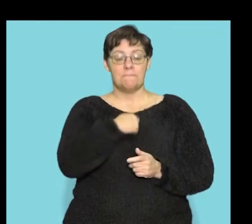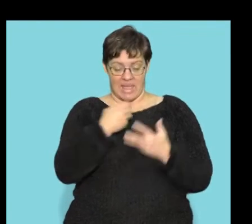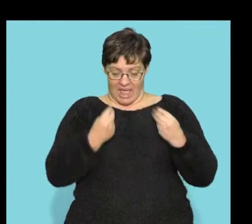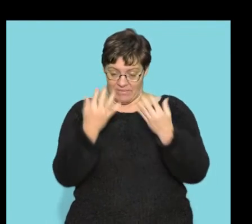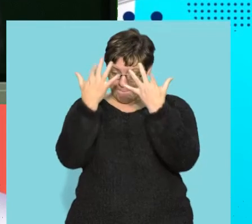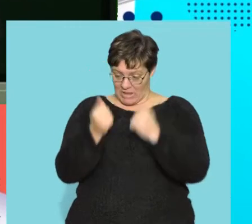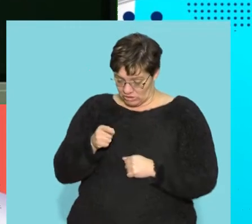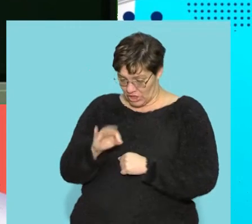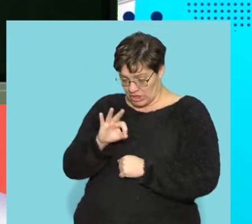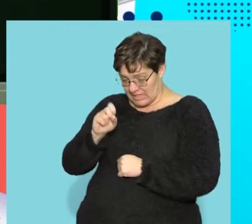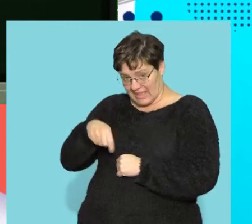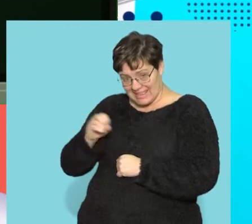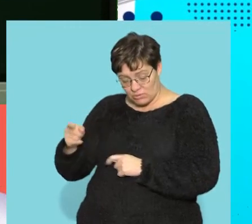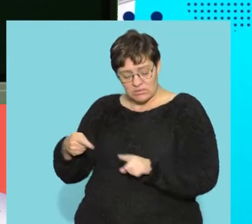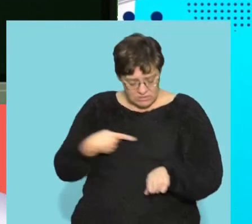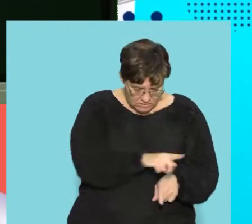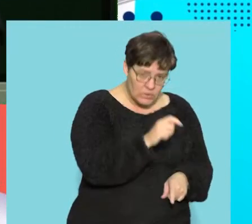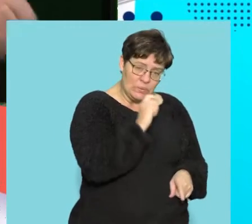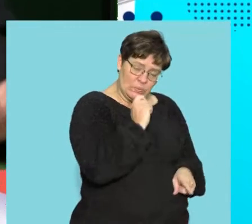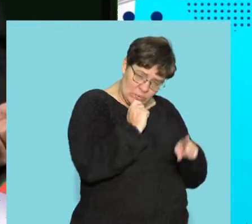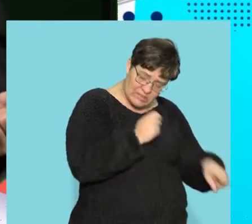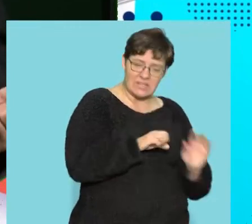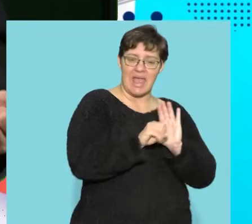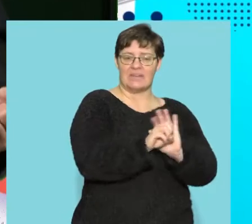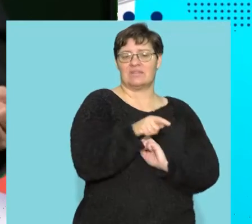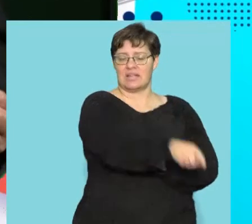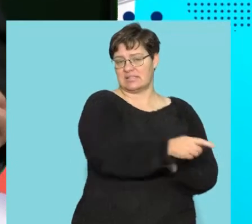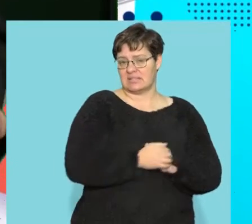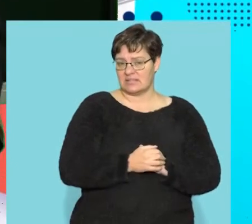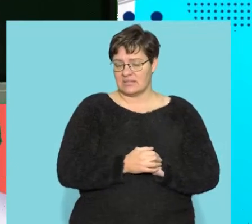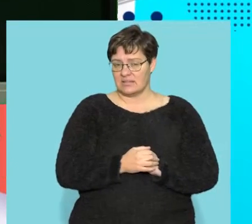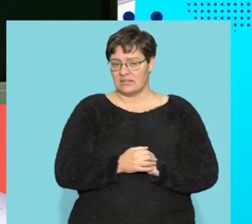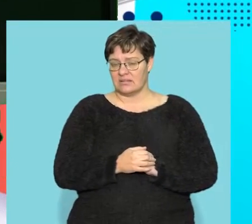budgeted for. So if you've budgeted 30,000 Rand for advertising,